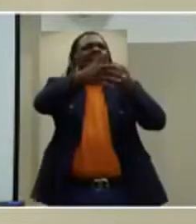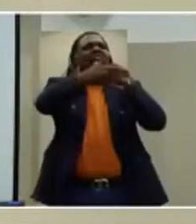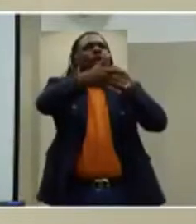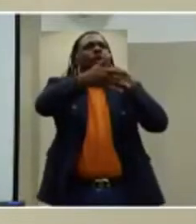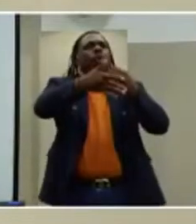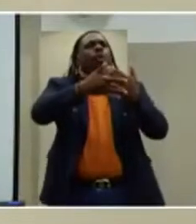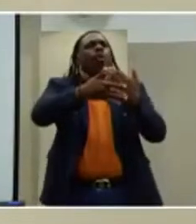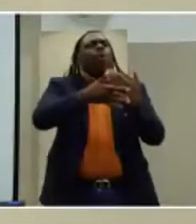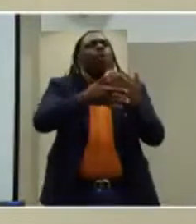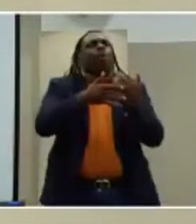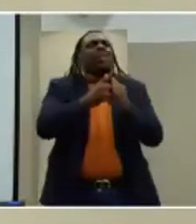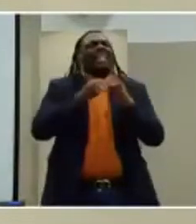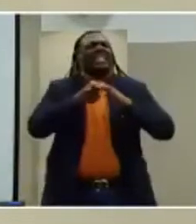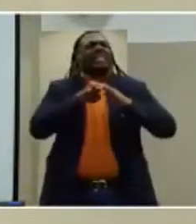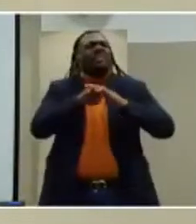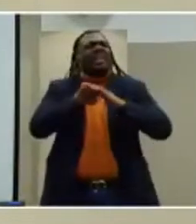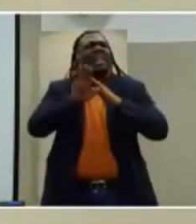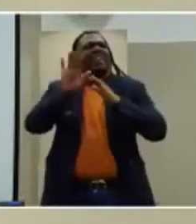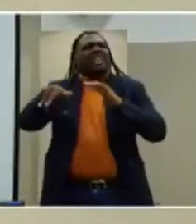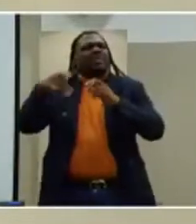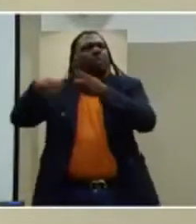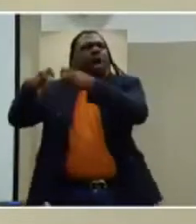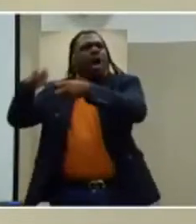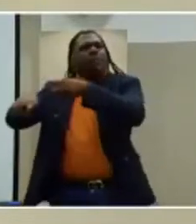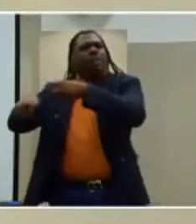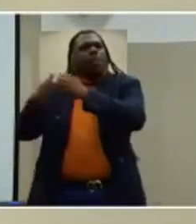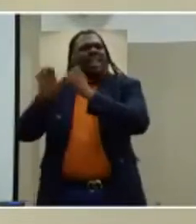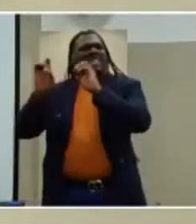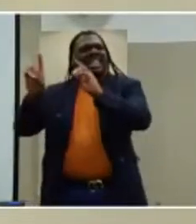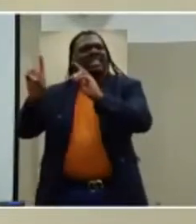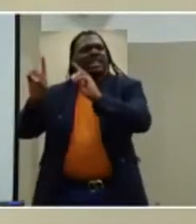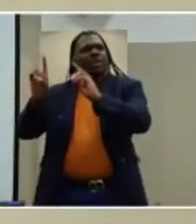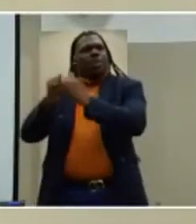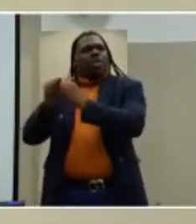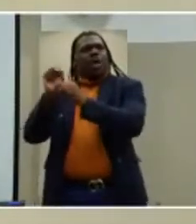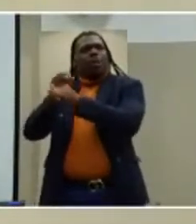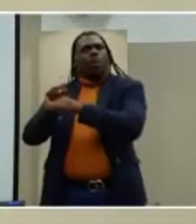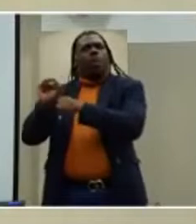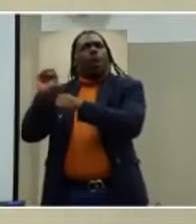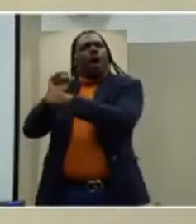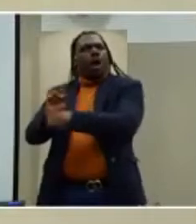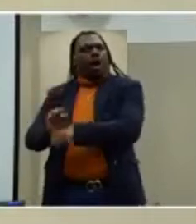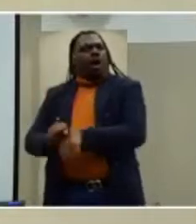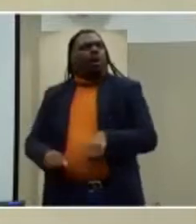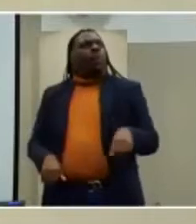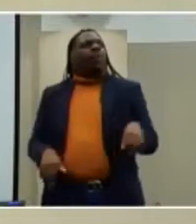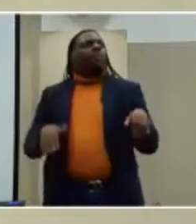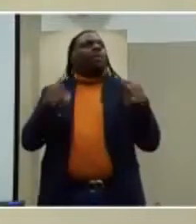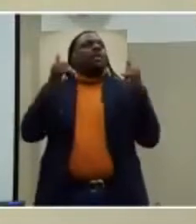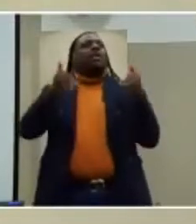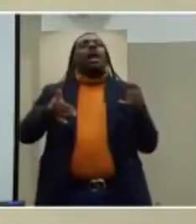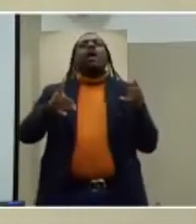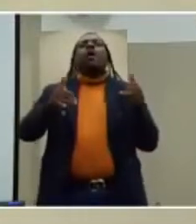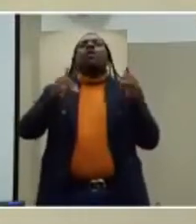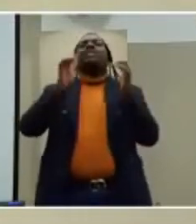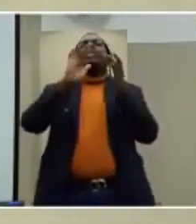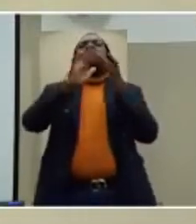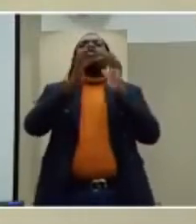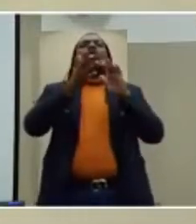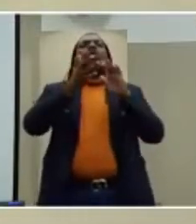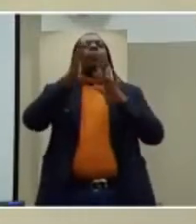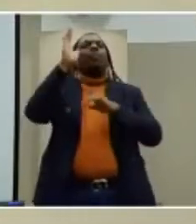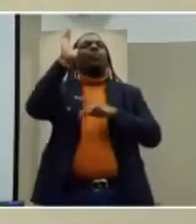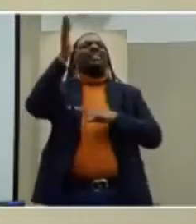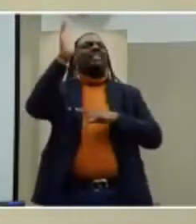technology-related accessibility throughout education and employment. Digital presentations of text and